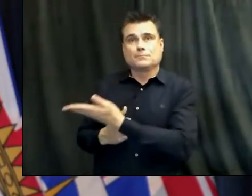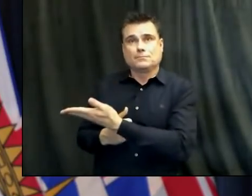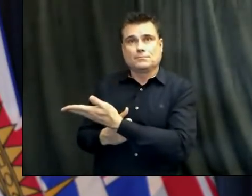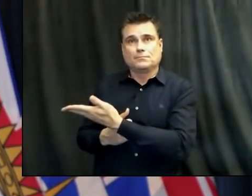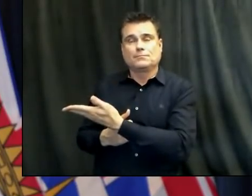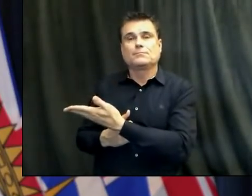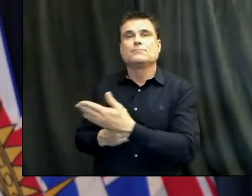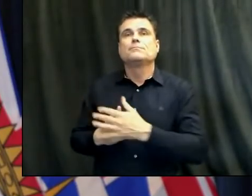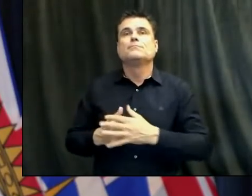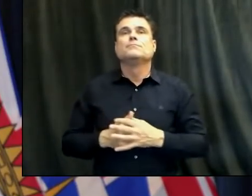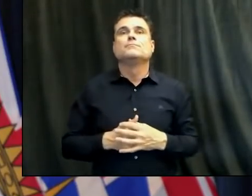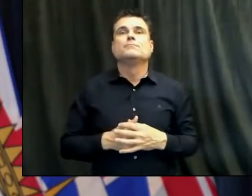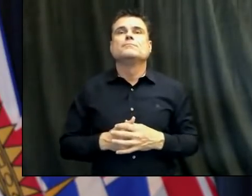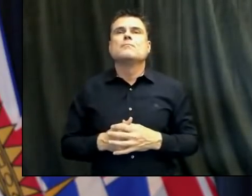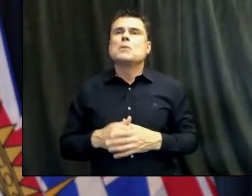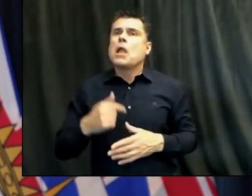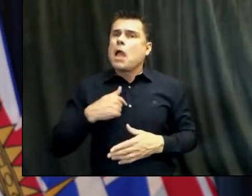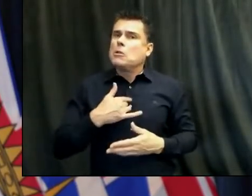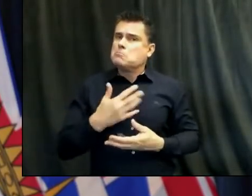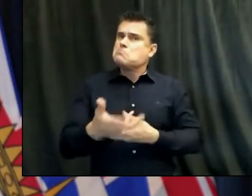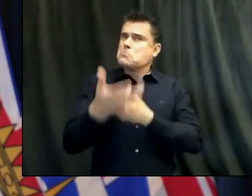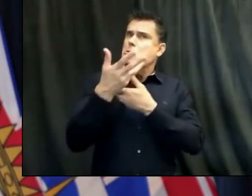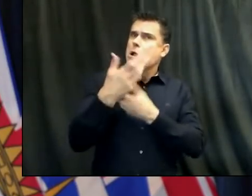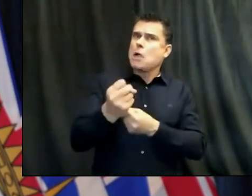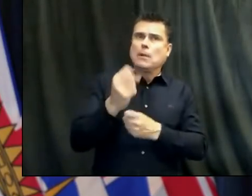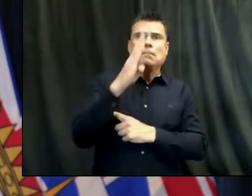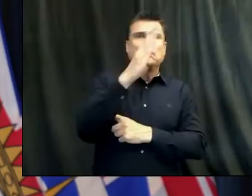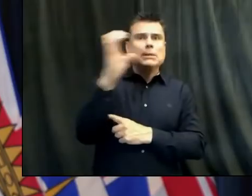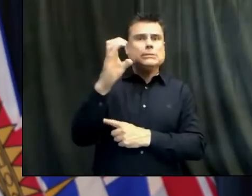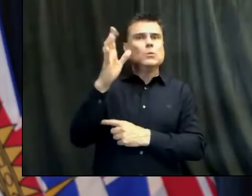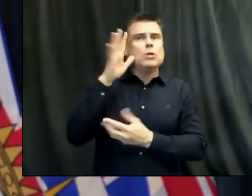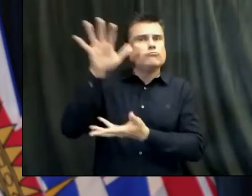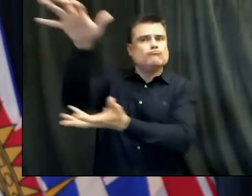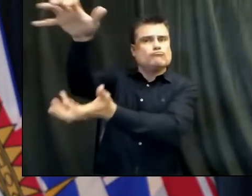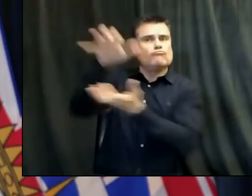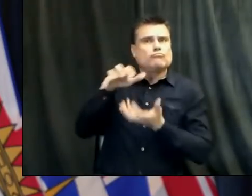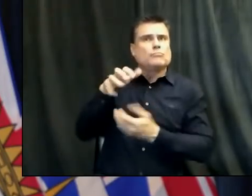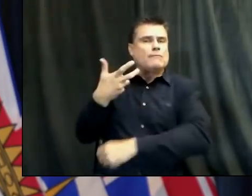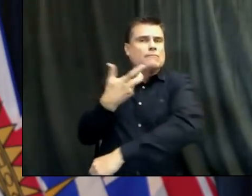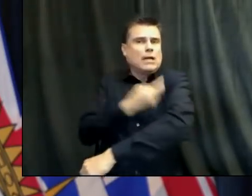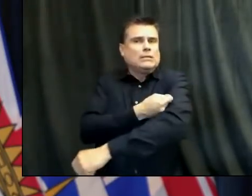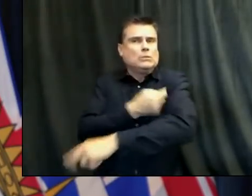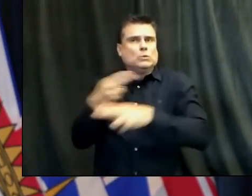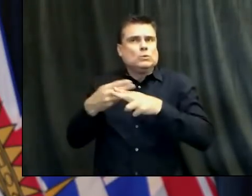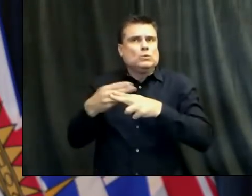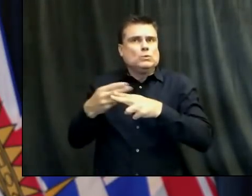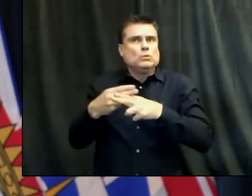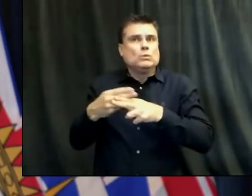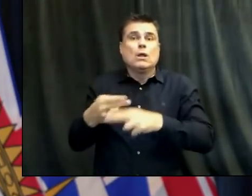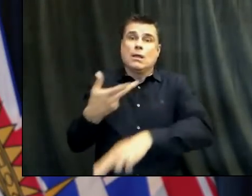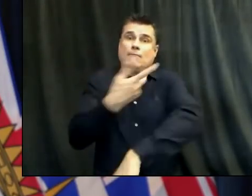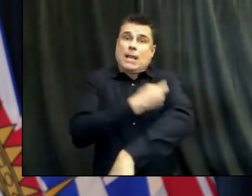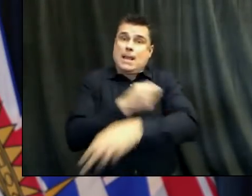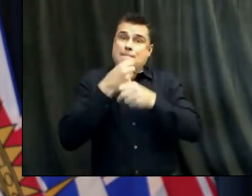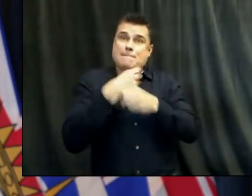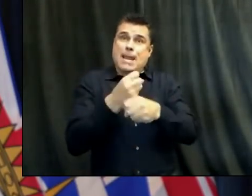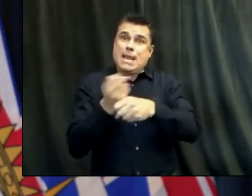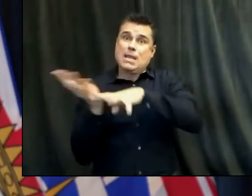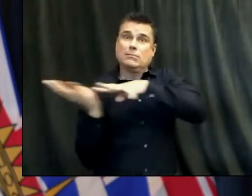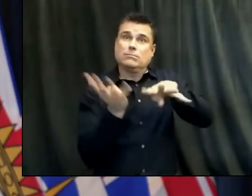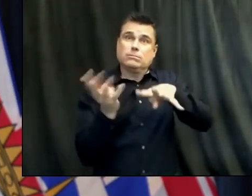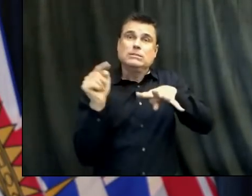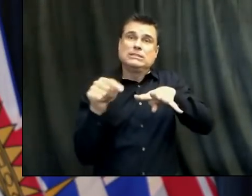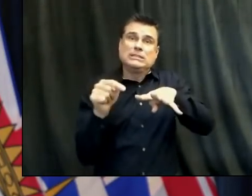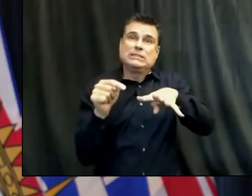will determine order of priority to receive COVID-19 vaccines when they are available here? Also wondering if we can get this answer in French as